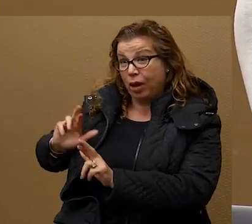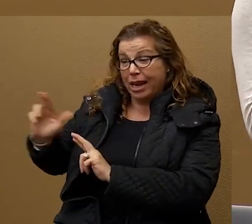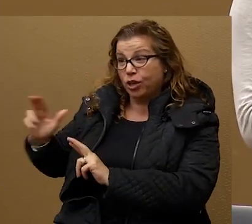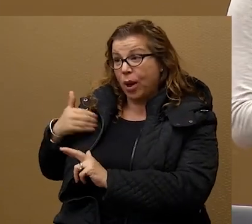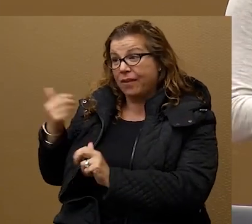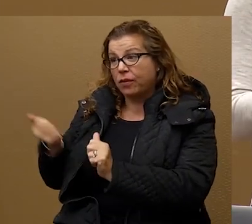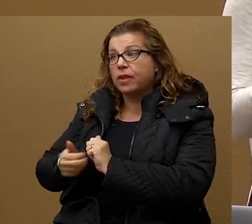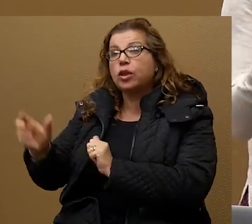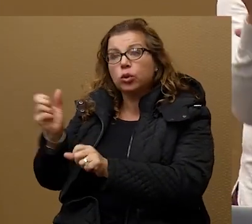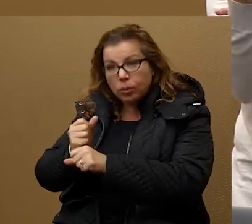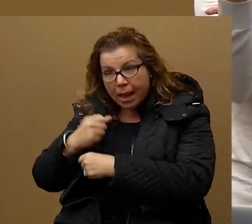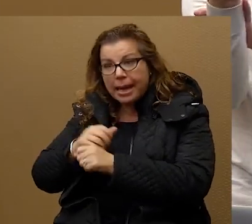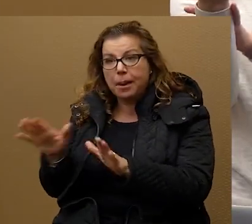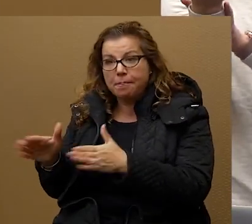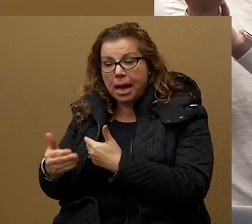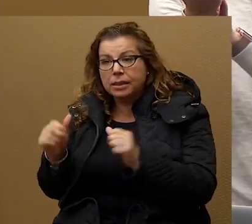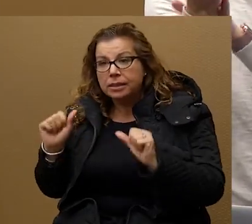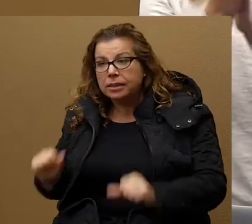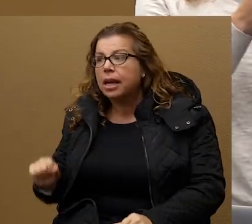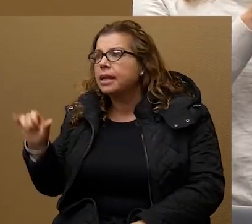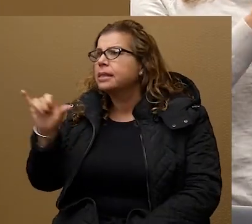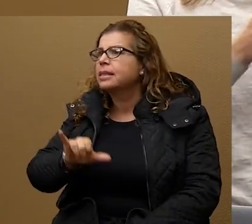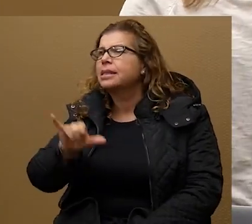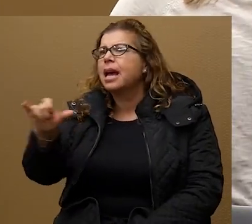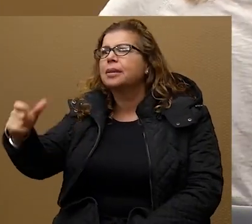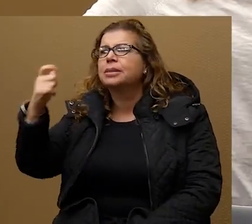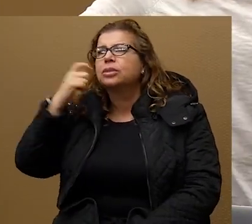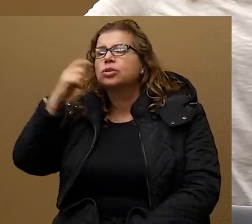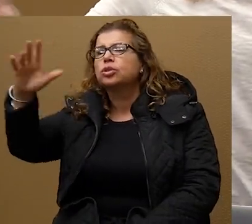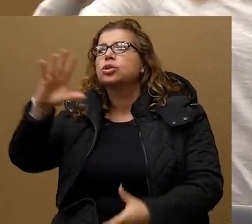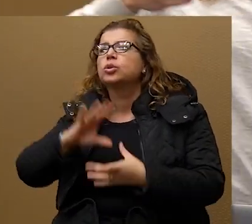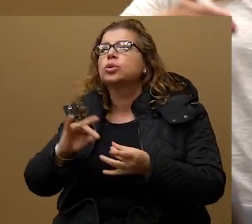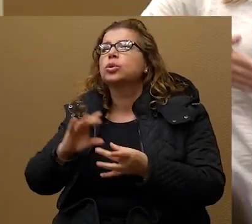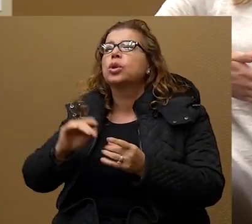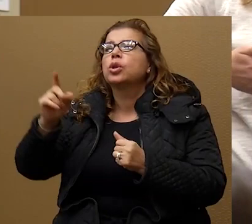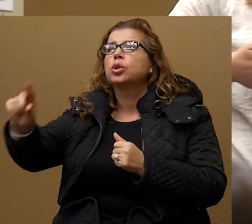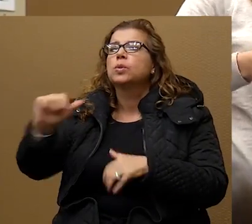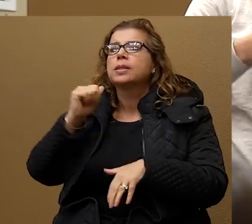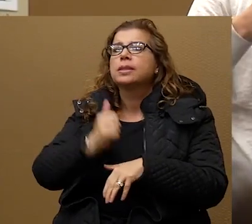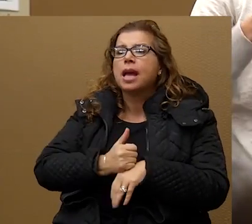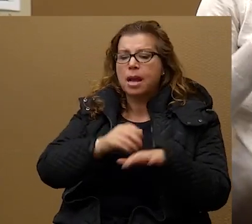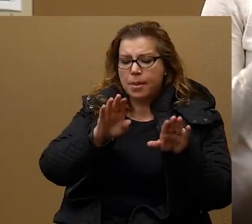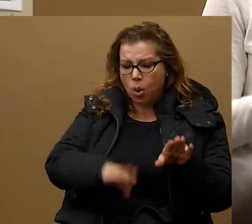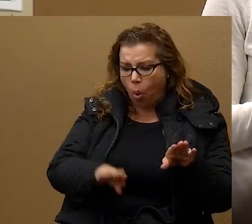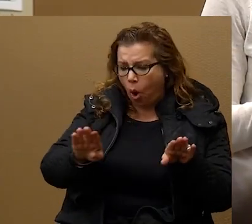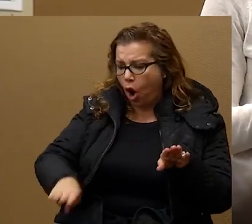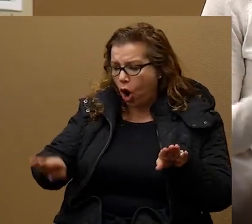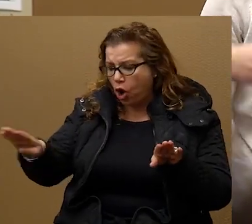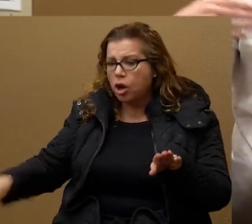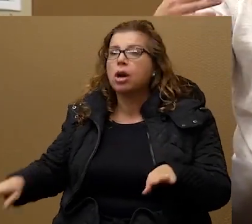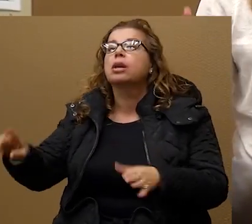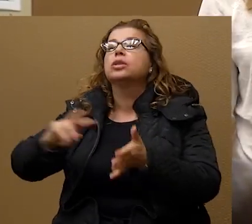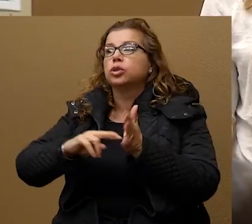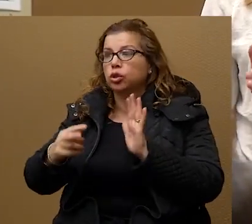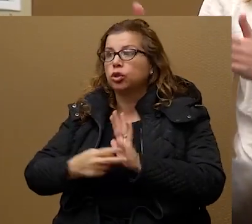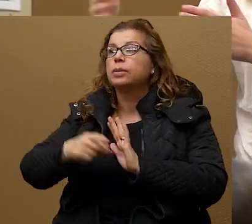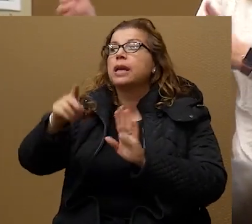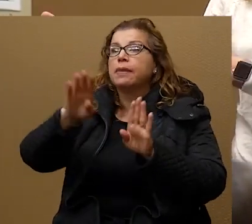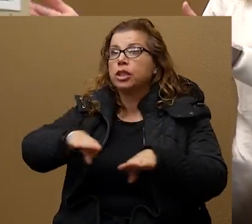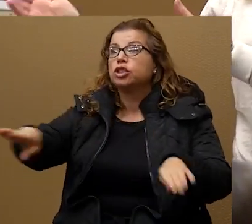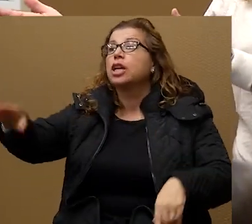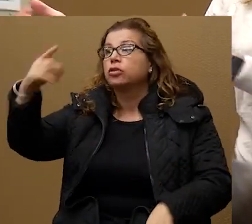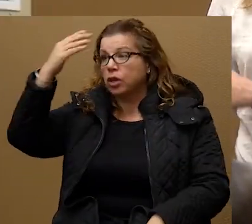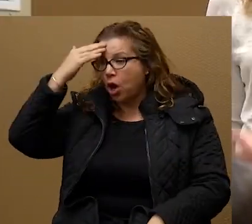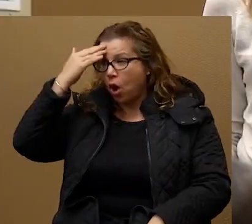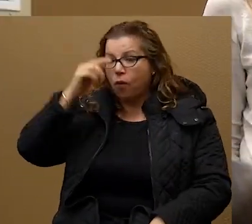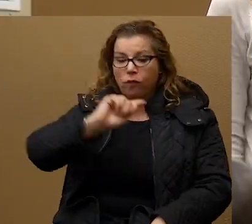create a box. Kind of like you were saying how you lay things out in order. Then that child knows, okay, we're going to work on my device. Then we're going to work on